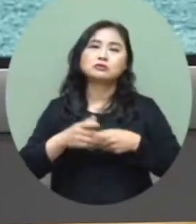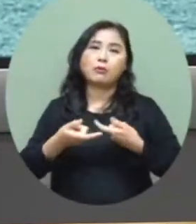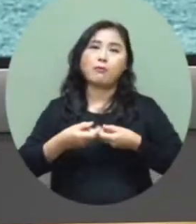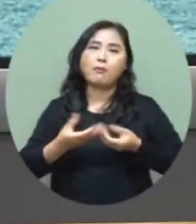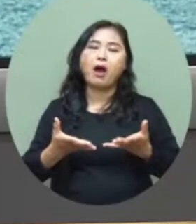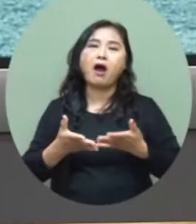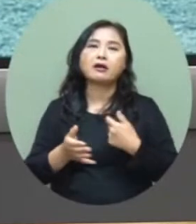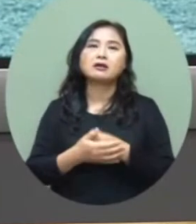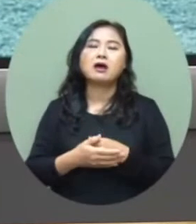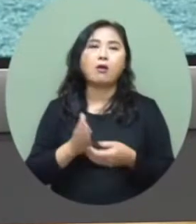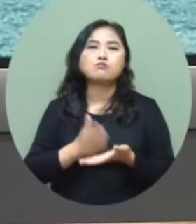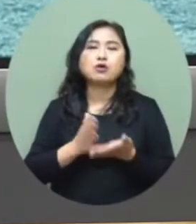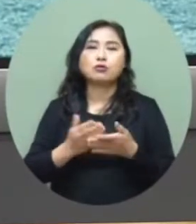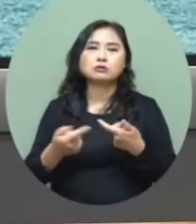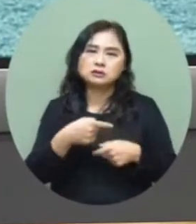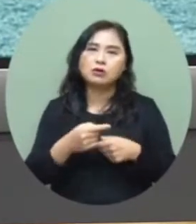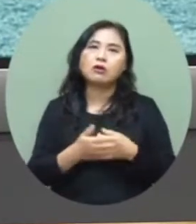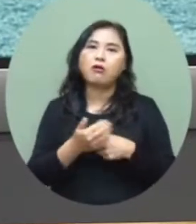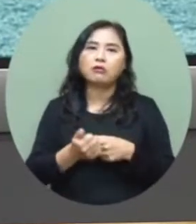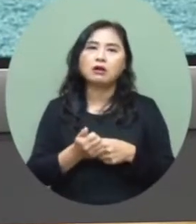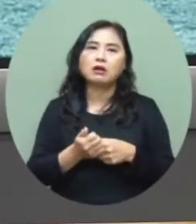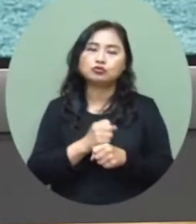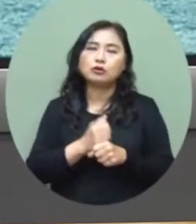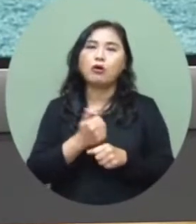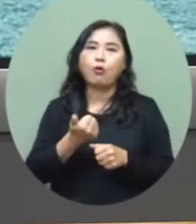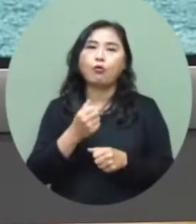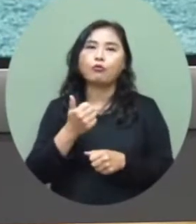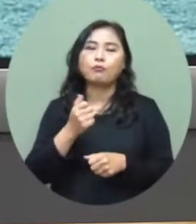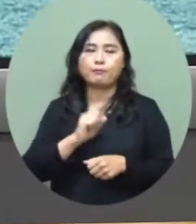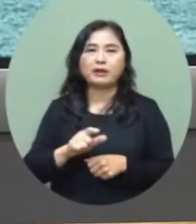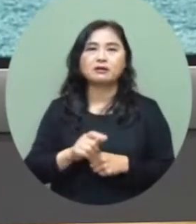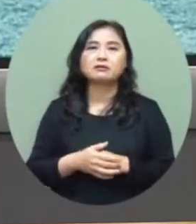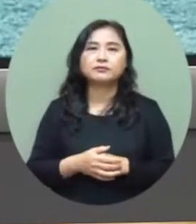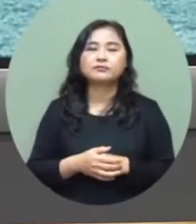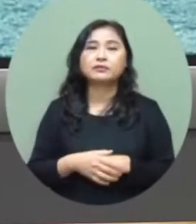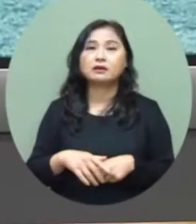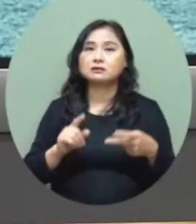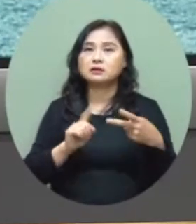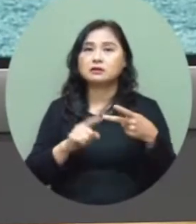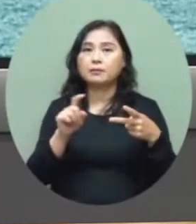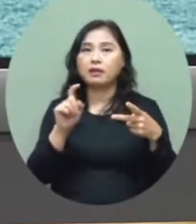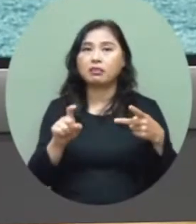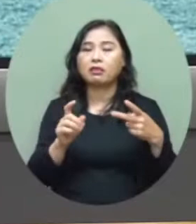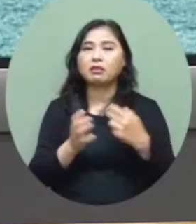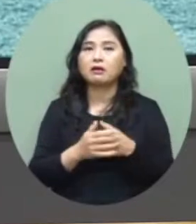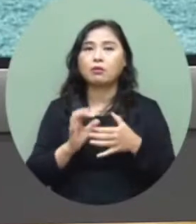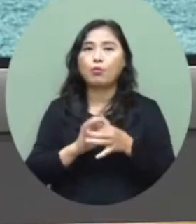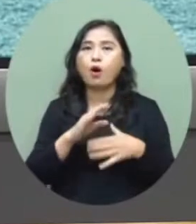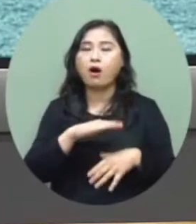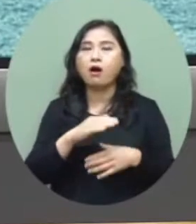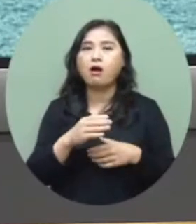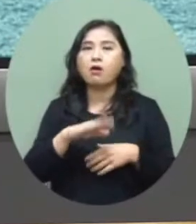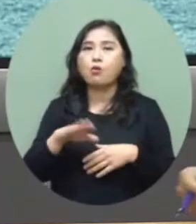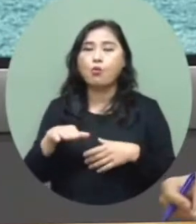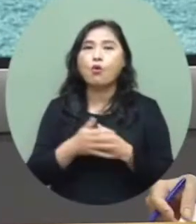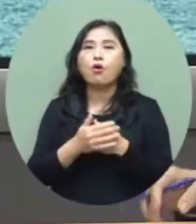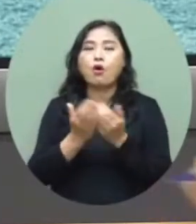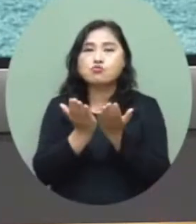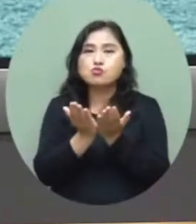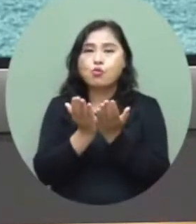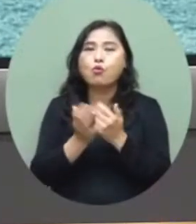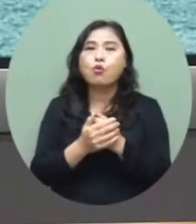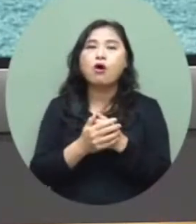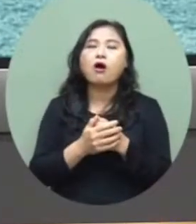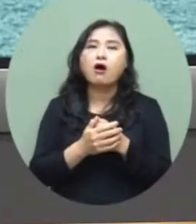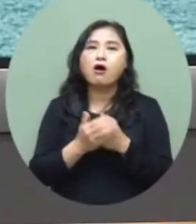centers. It is better. It might be better than a one-off distribution. Your second question is in